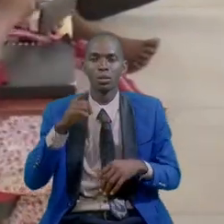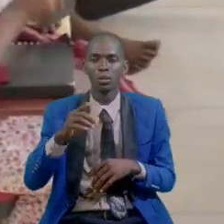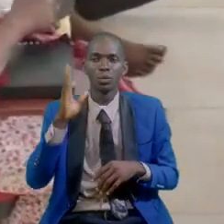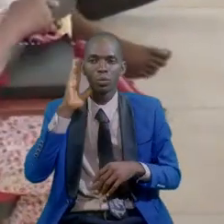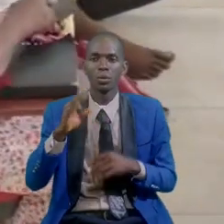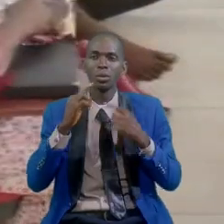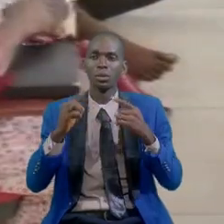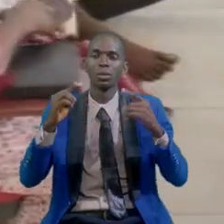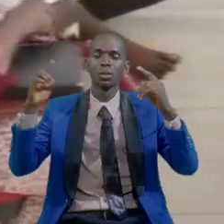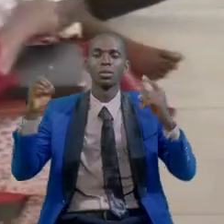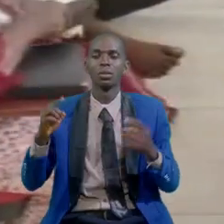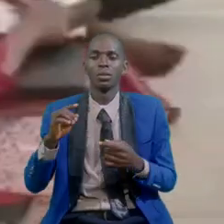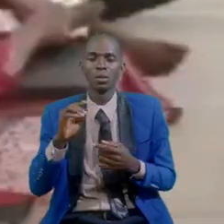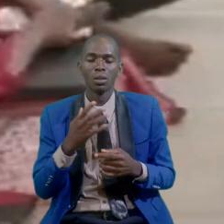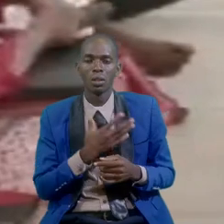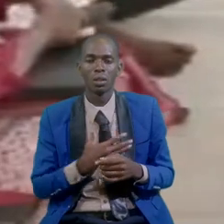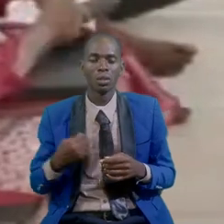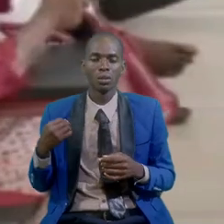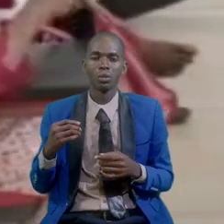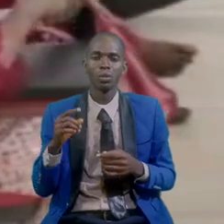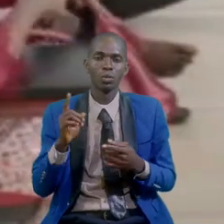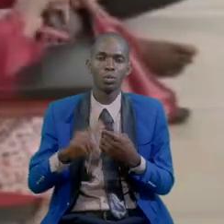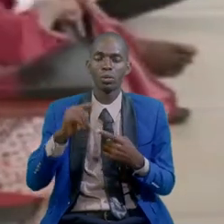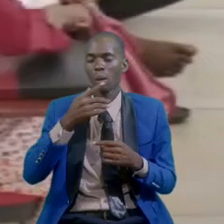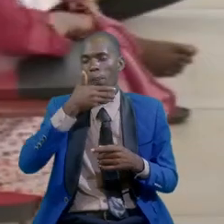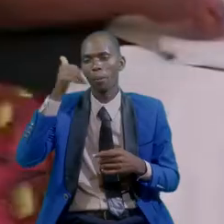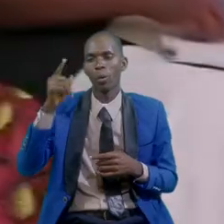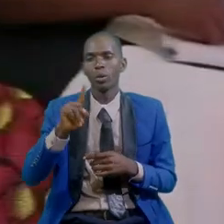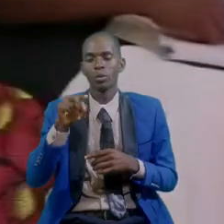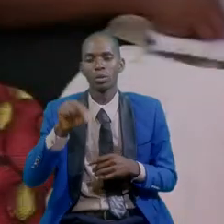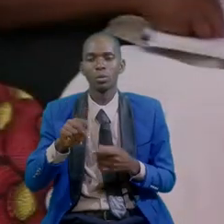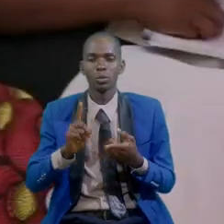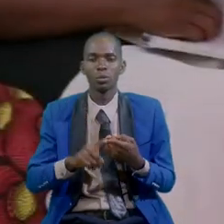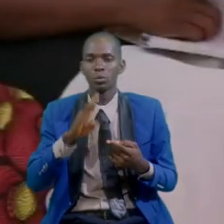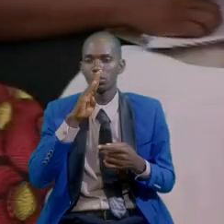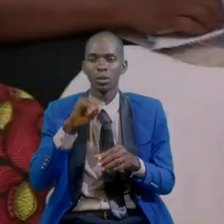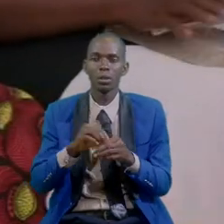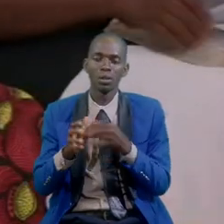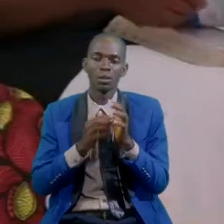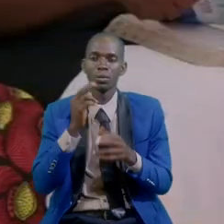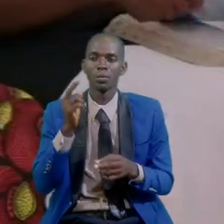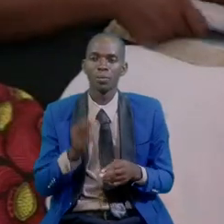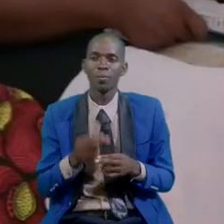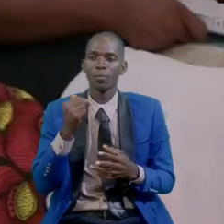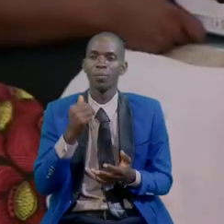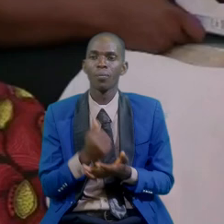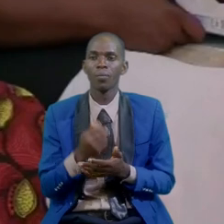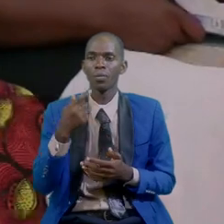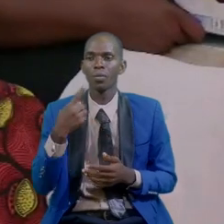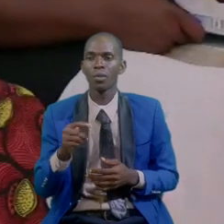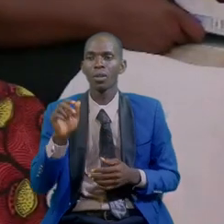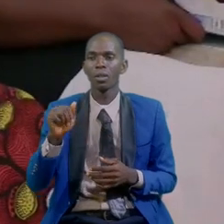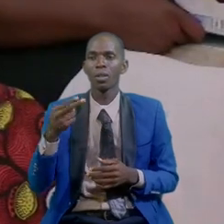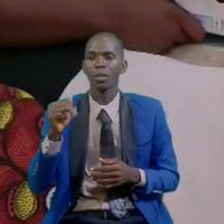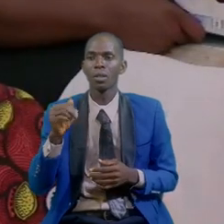it unto the place where you ought to be, in Jesus' name. The Ahabs of the world,